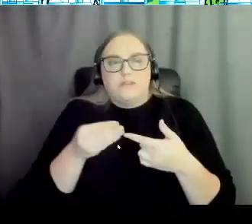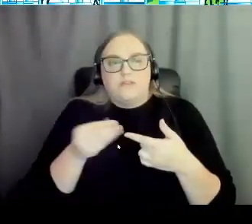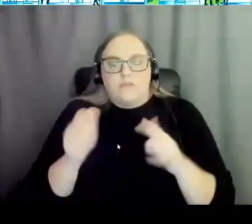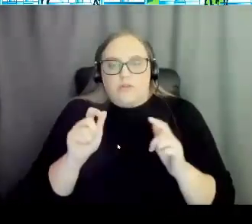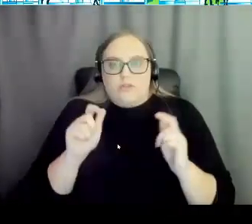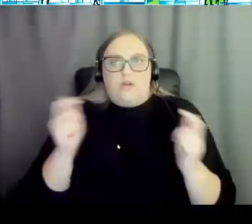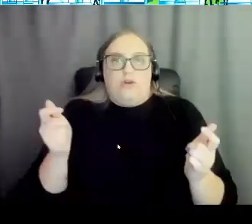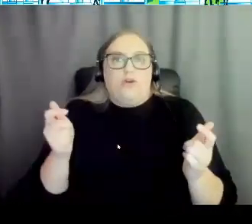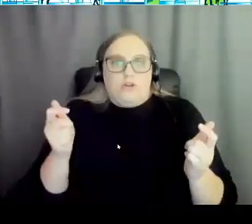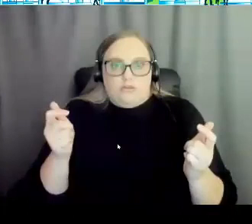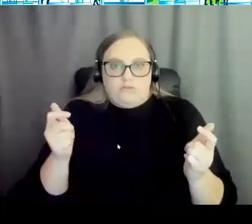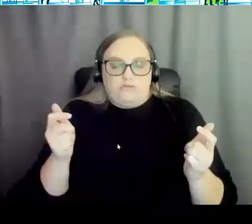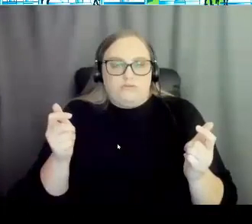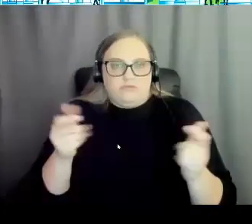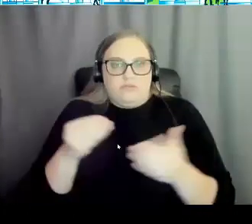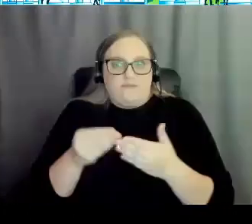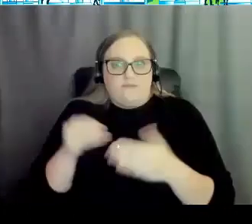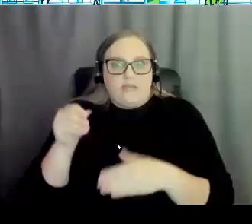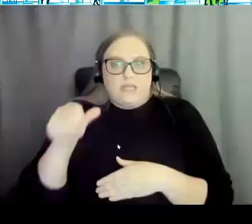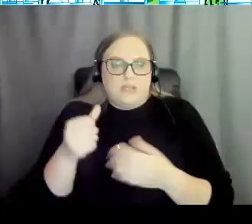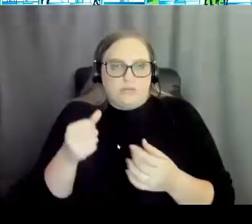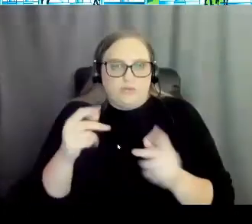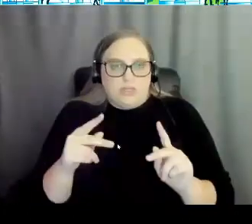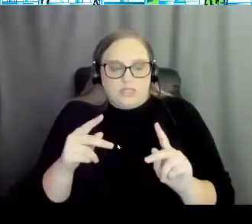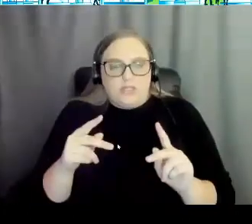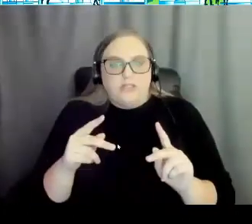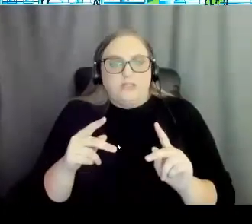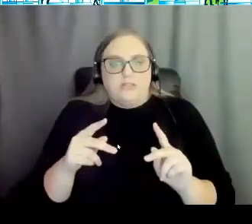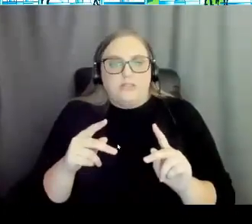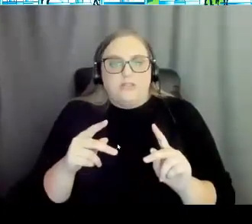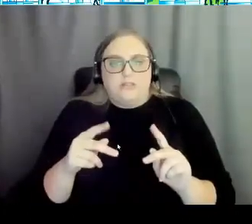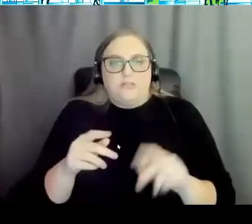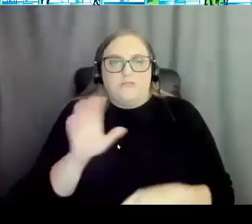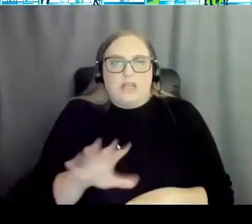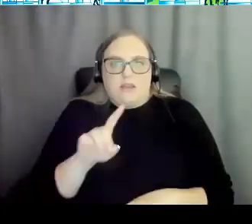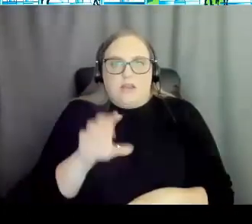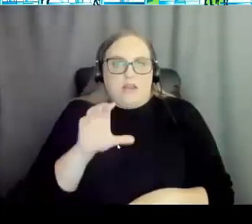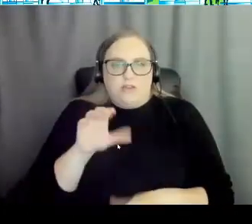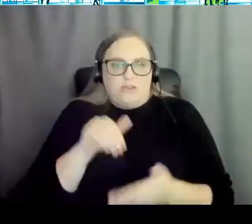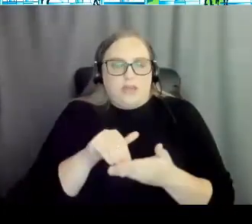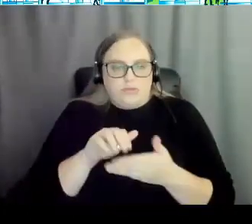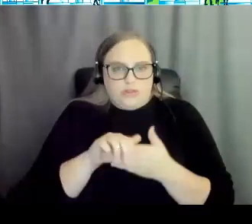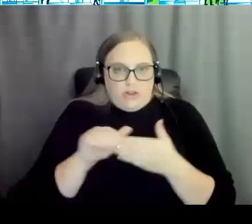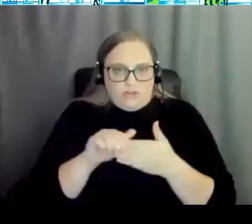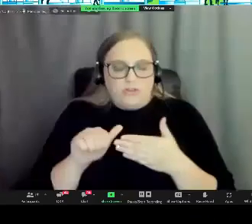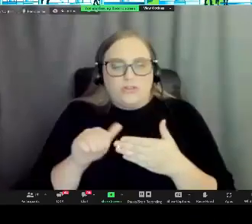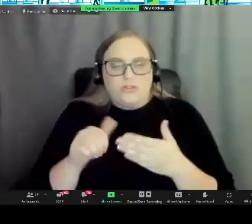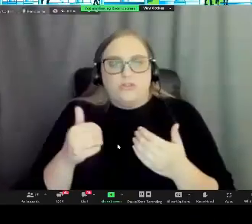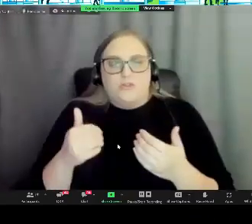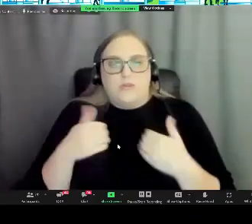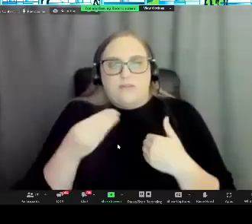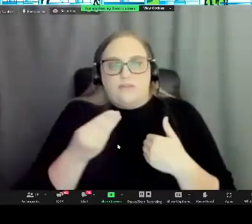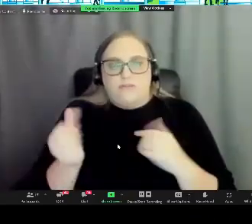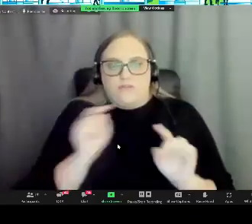scale funding opportunities on the order of $100,000. We have a few of